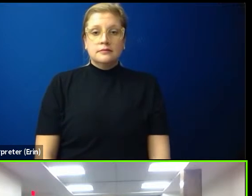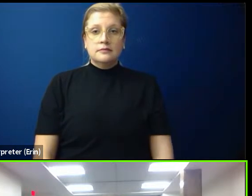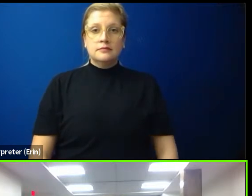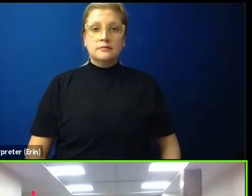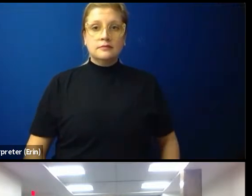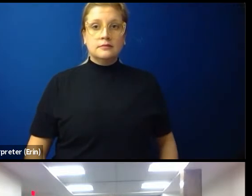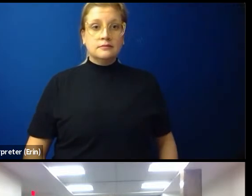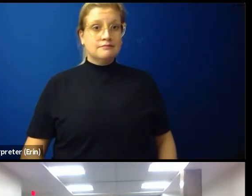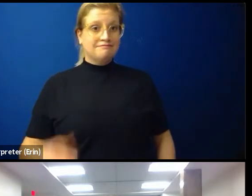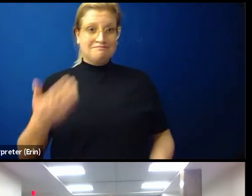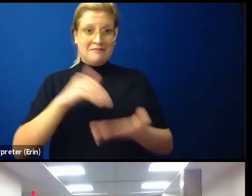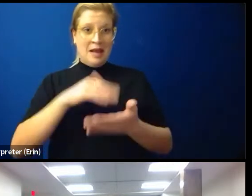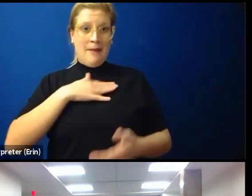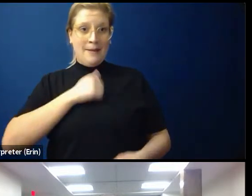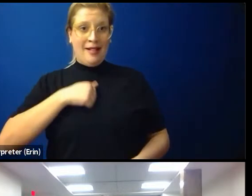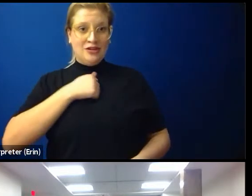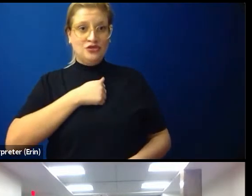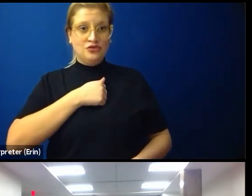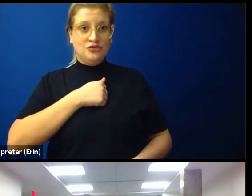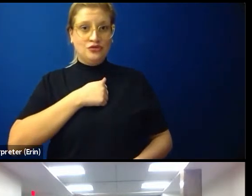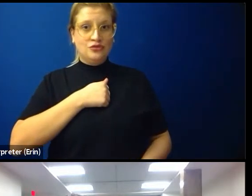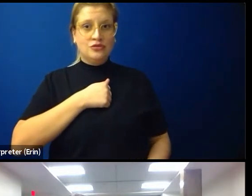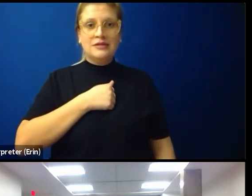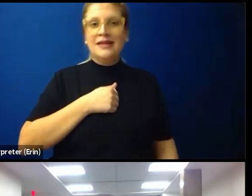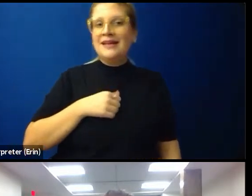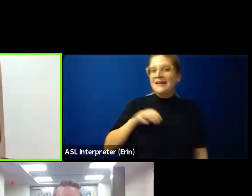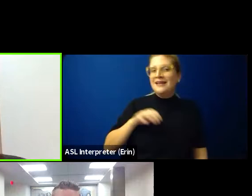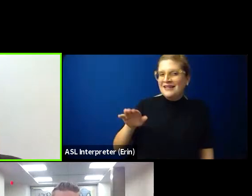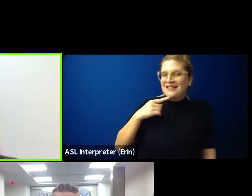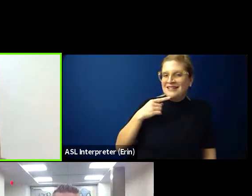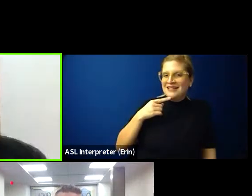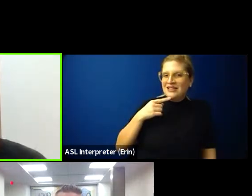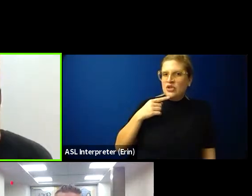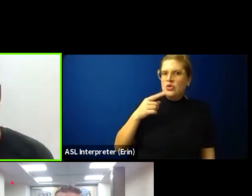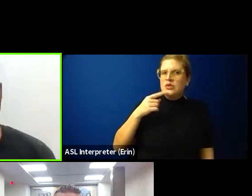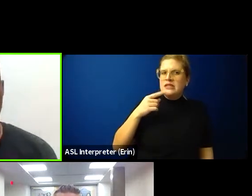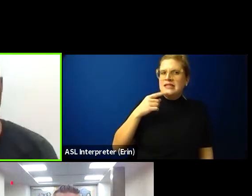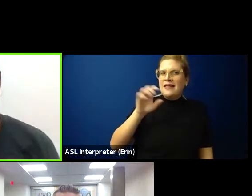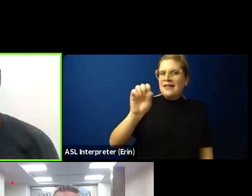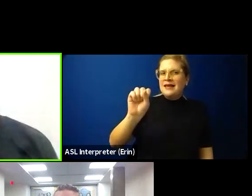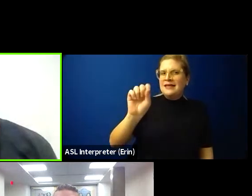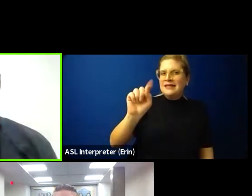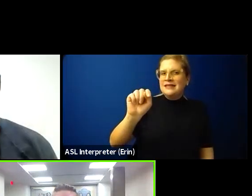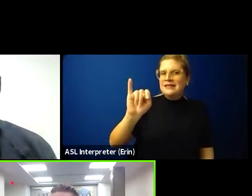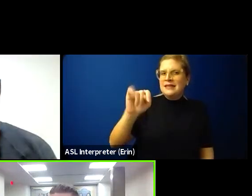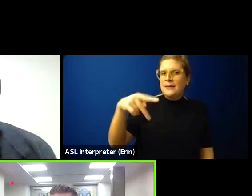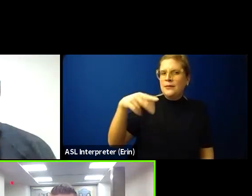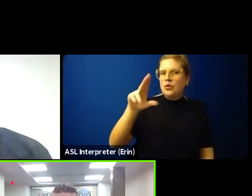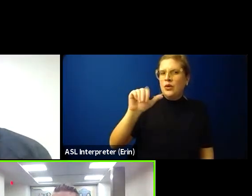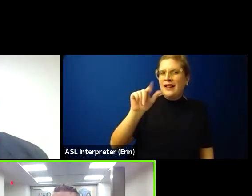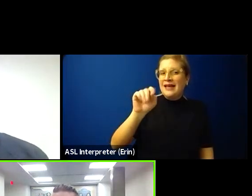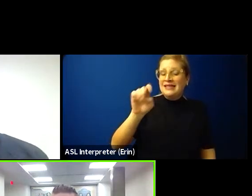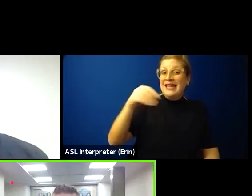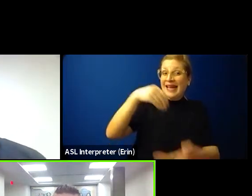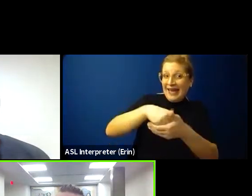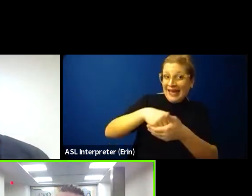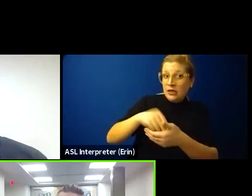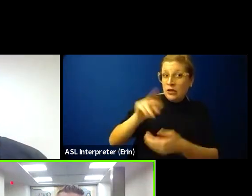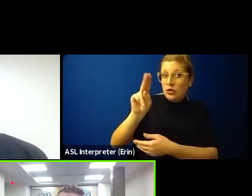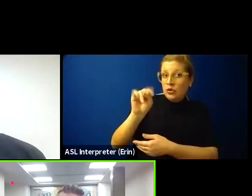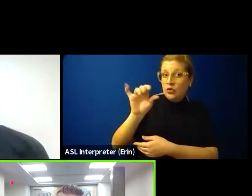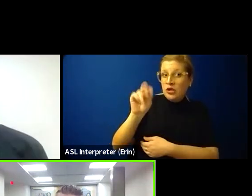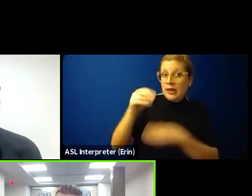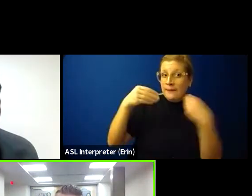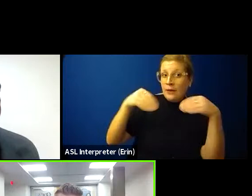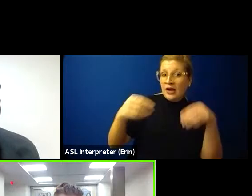Again, my apologies. Commissioner Linehan, you said the stipulated licenses are in Union Market? They're not in Union Market. They're over on the 4th Street. I'm